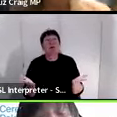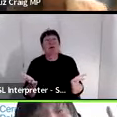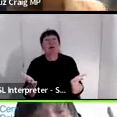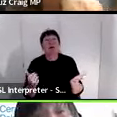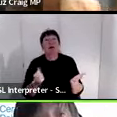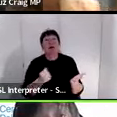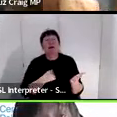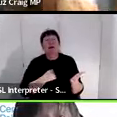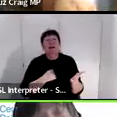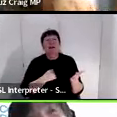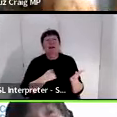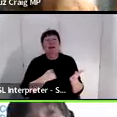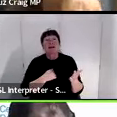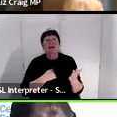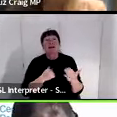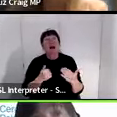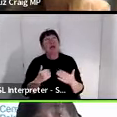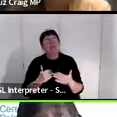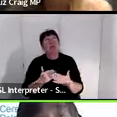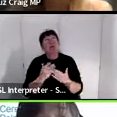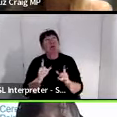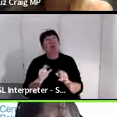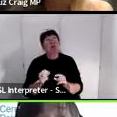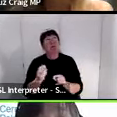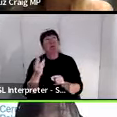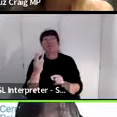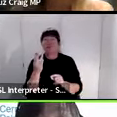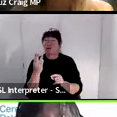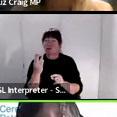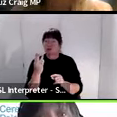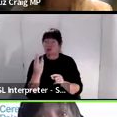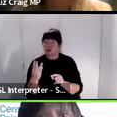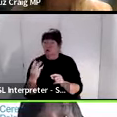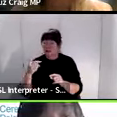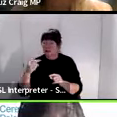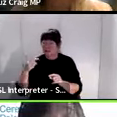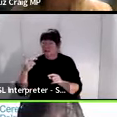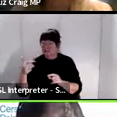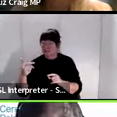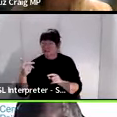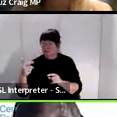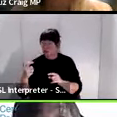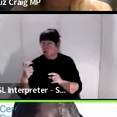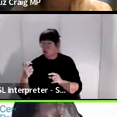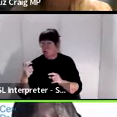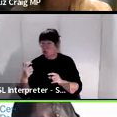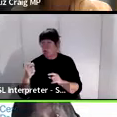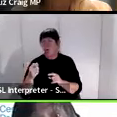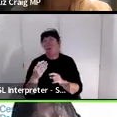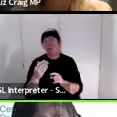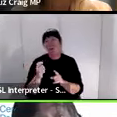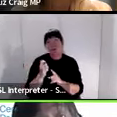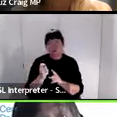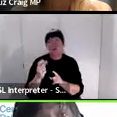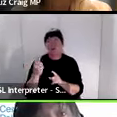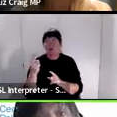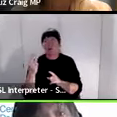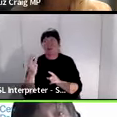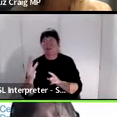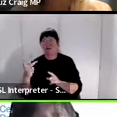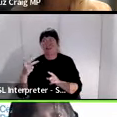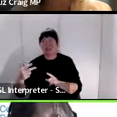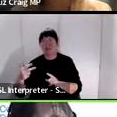have been doing this for 37 and a couple of hours years, and it can